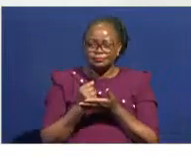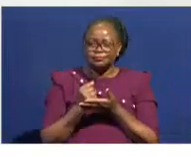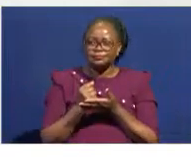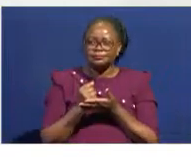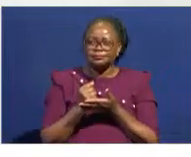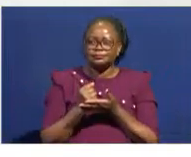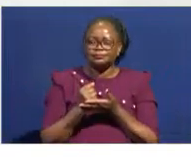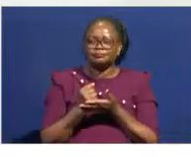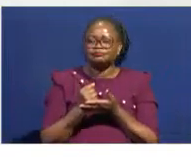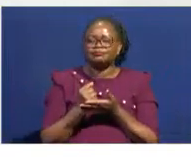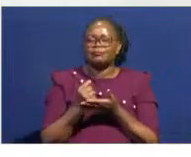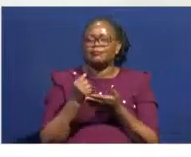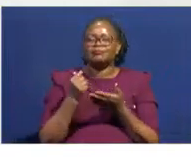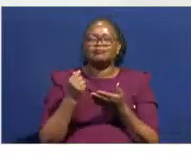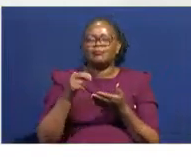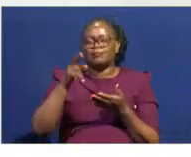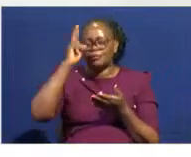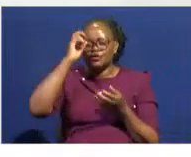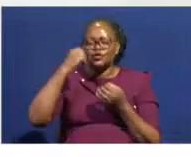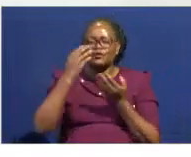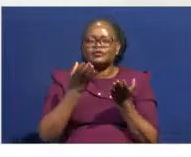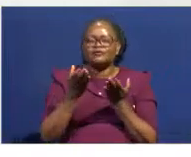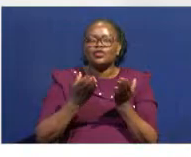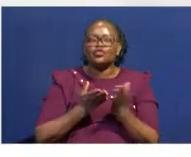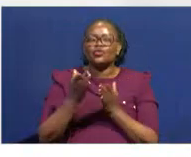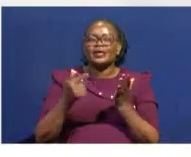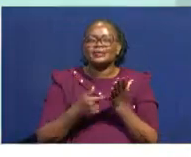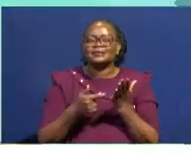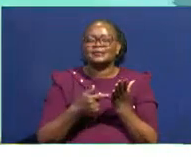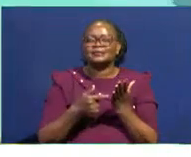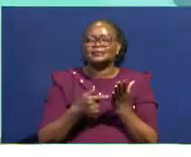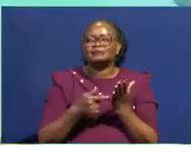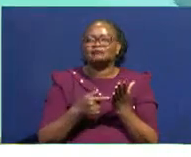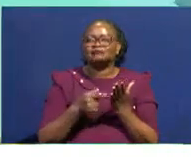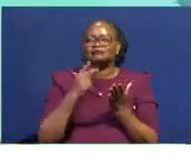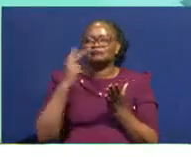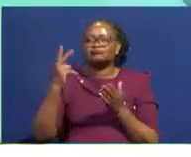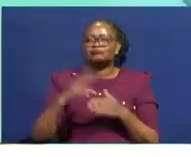an informed officers to offer services through technology. Here is that story.